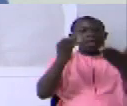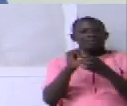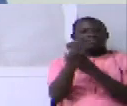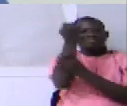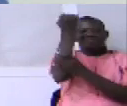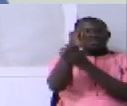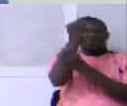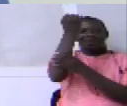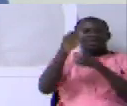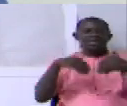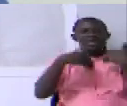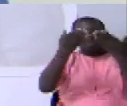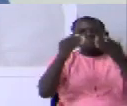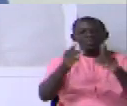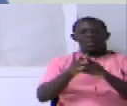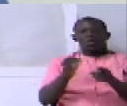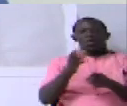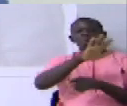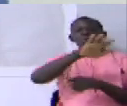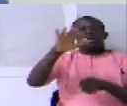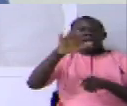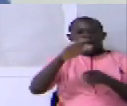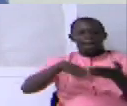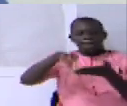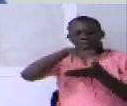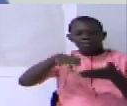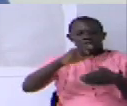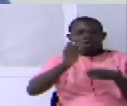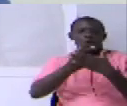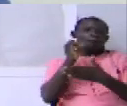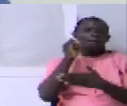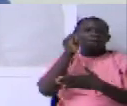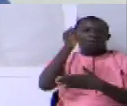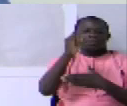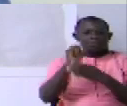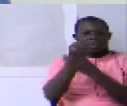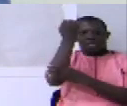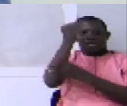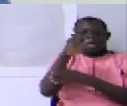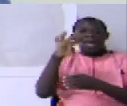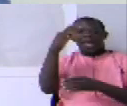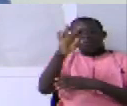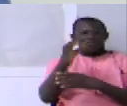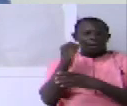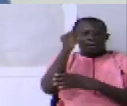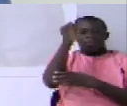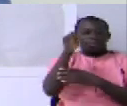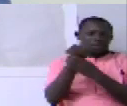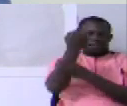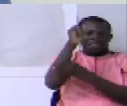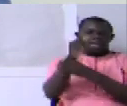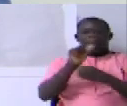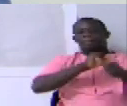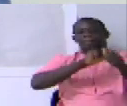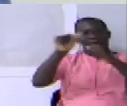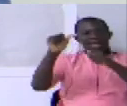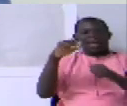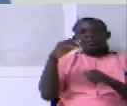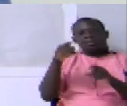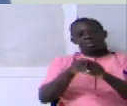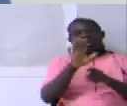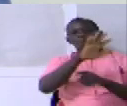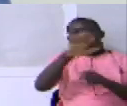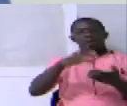and dry is even better than wet. Andu ibenye foko domoro men ka domo je mambete a sako futo